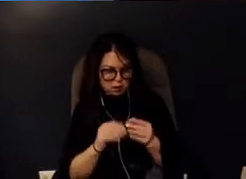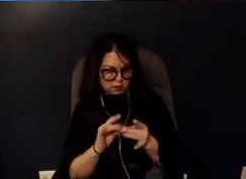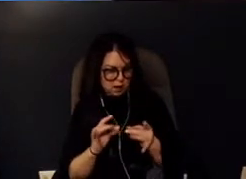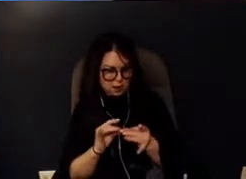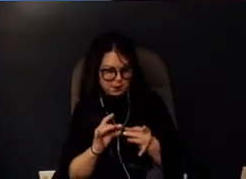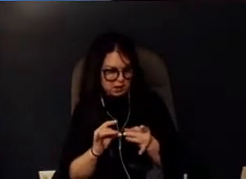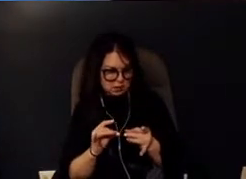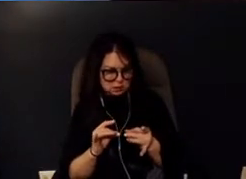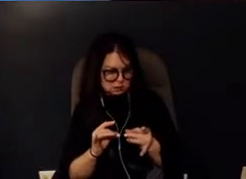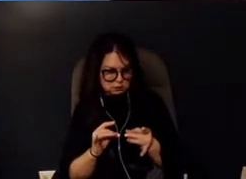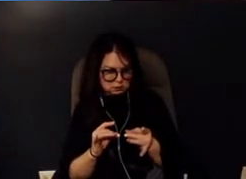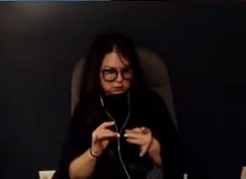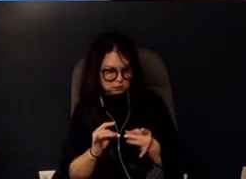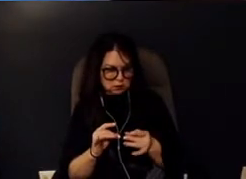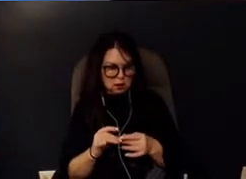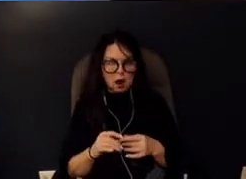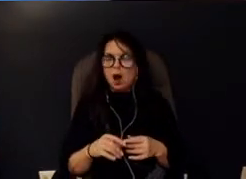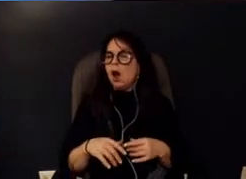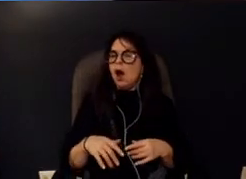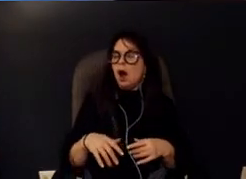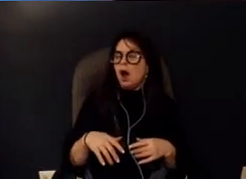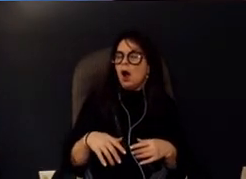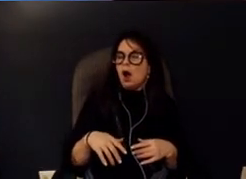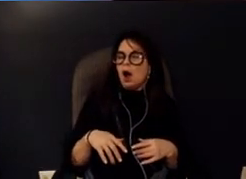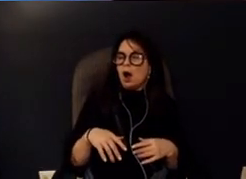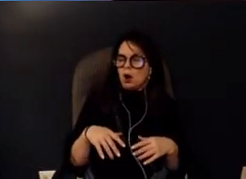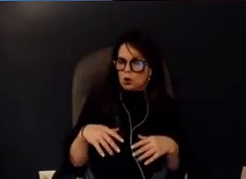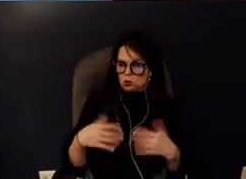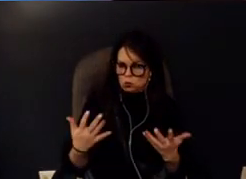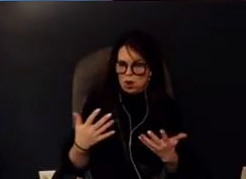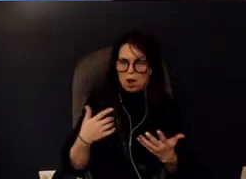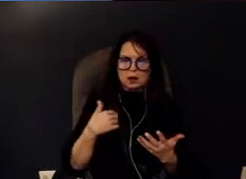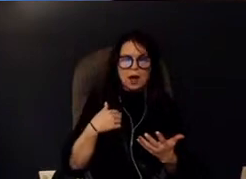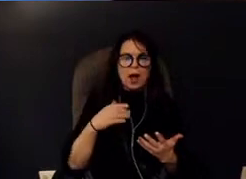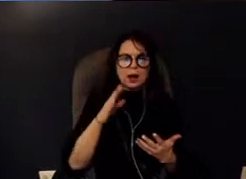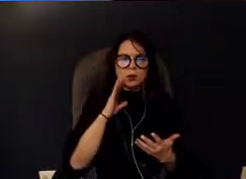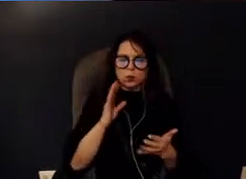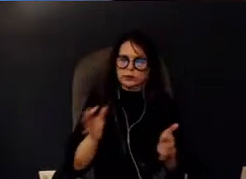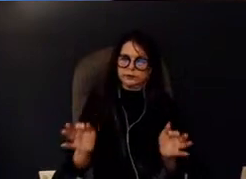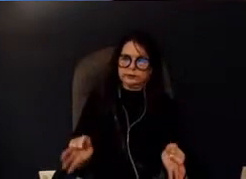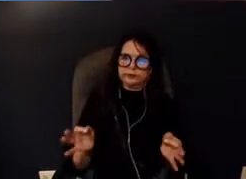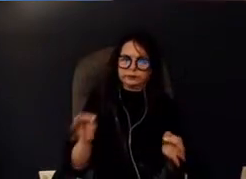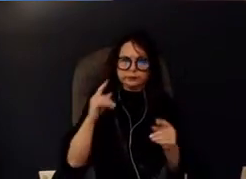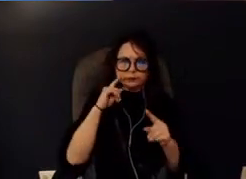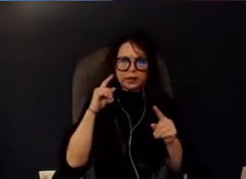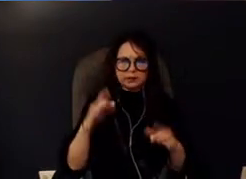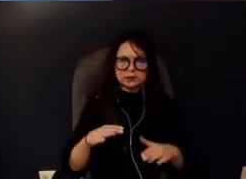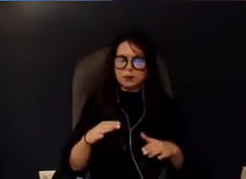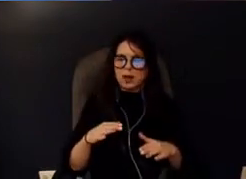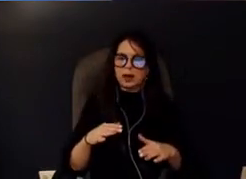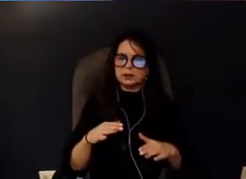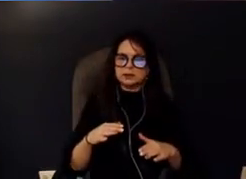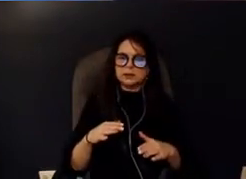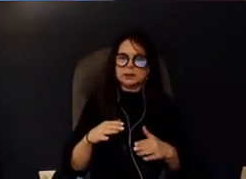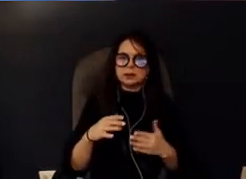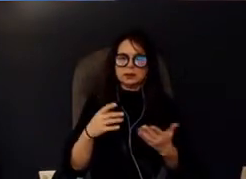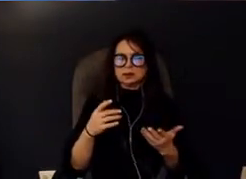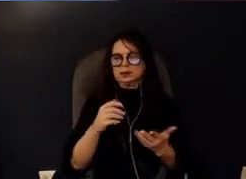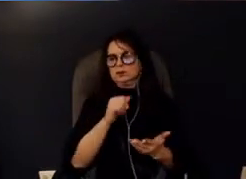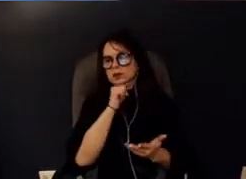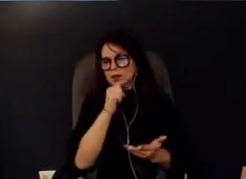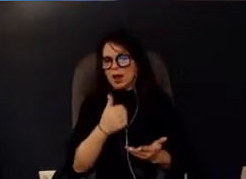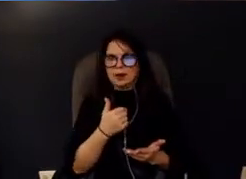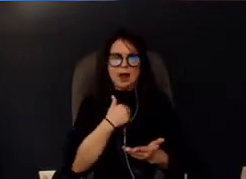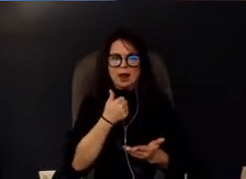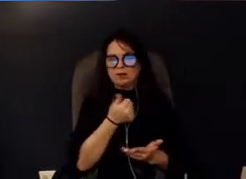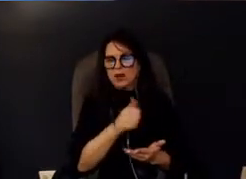Well, I would certainly expect and work hard to make sure that it didn't have any unintended consequences in terms of the work towards equity. I think we need to have a